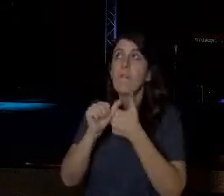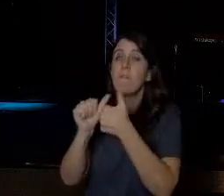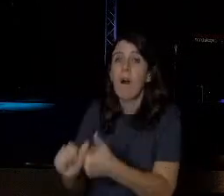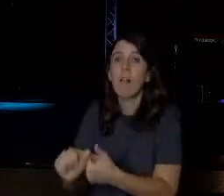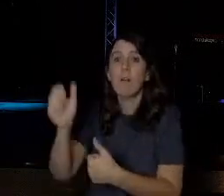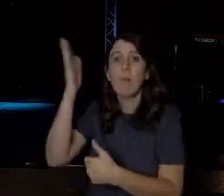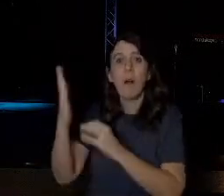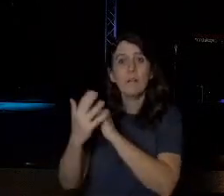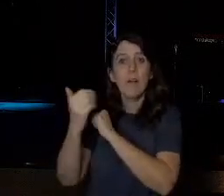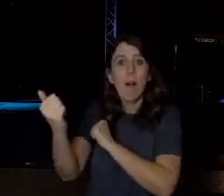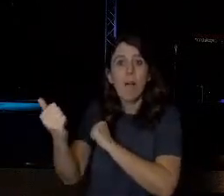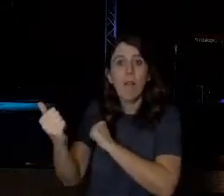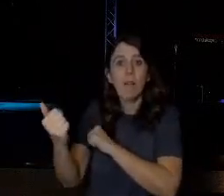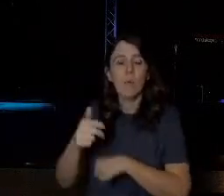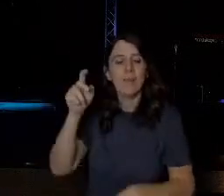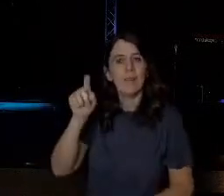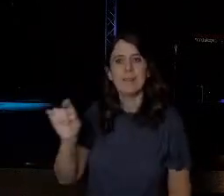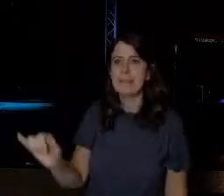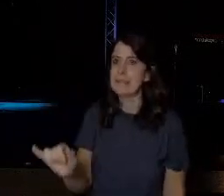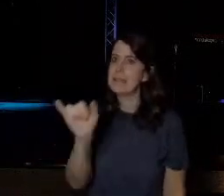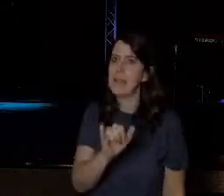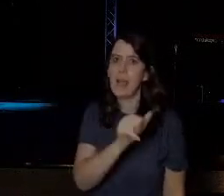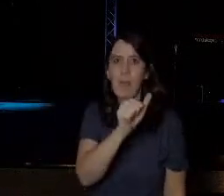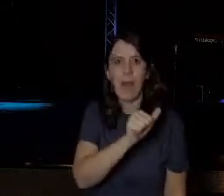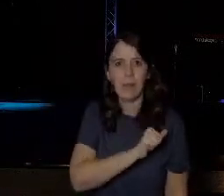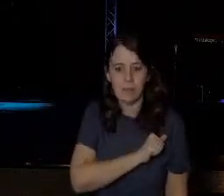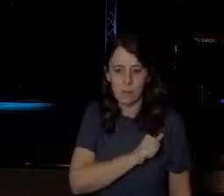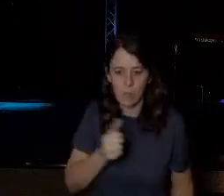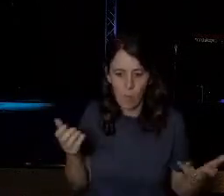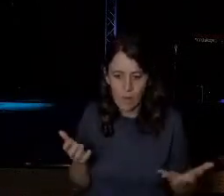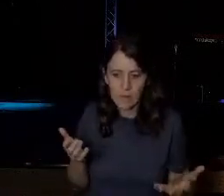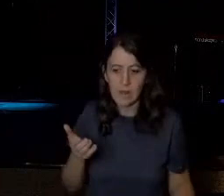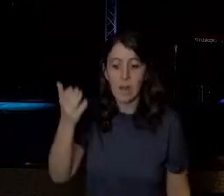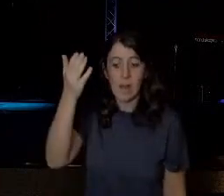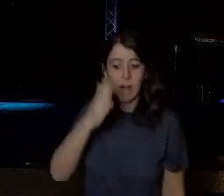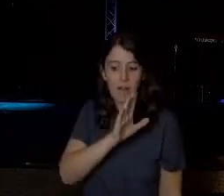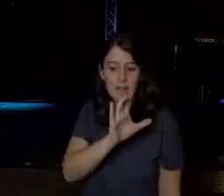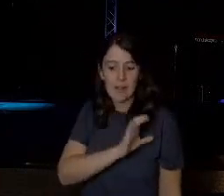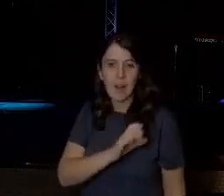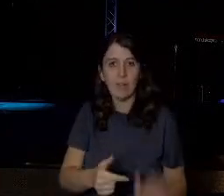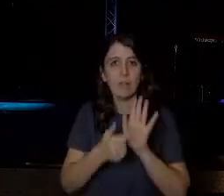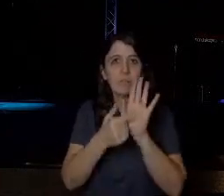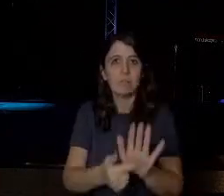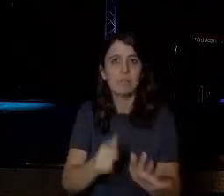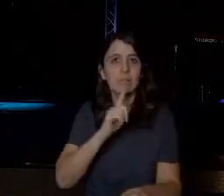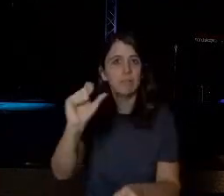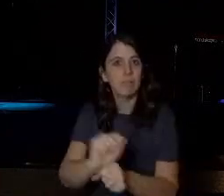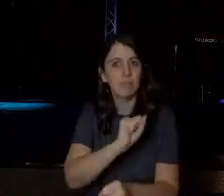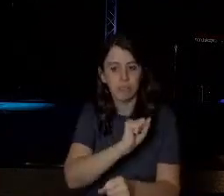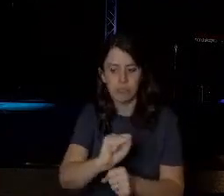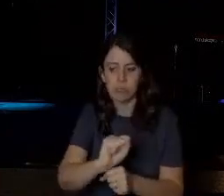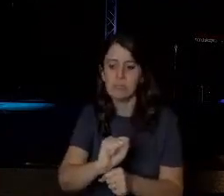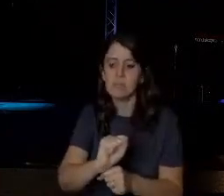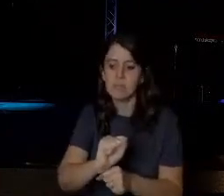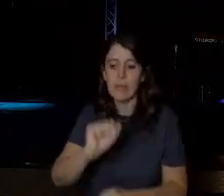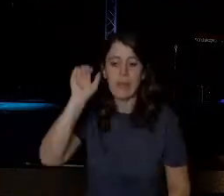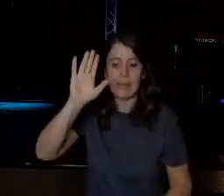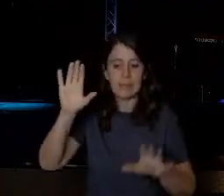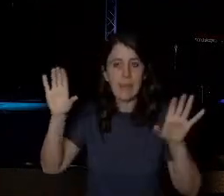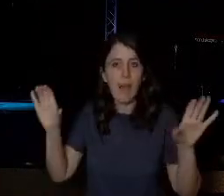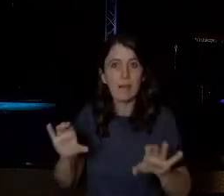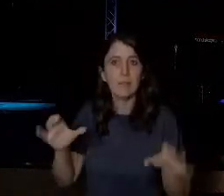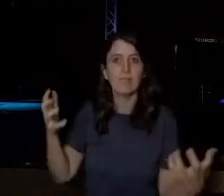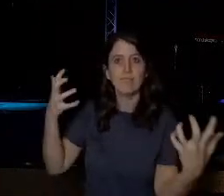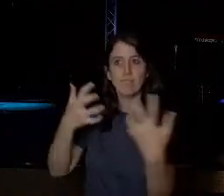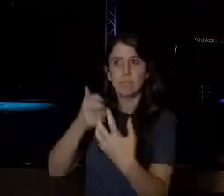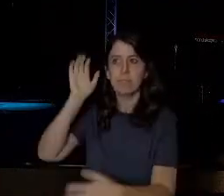same attitude, which is essentially this. God is who he says he is, and he will do what he says he will do.